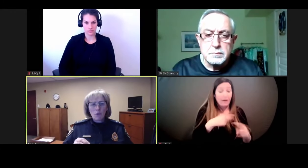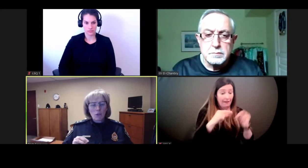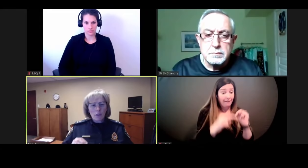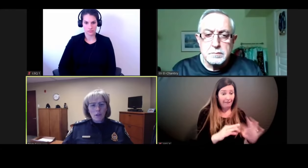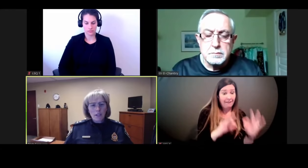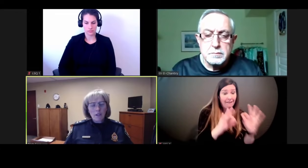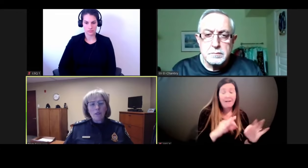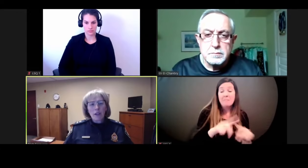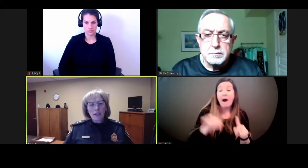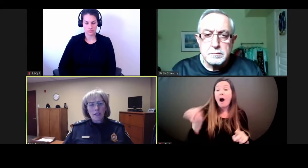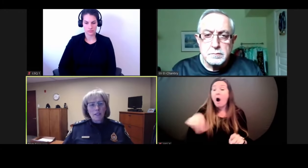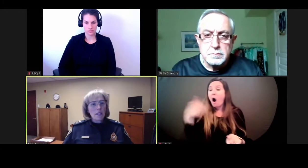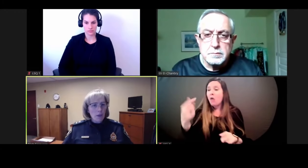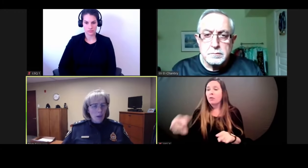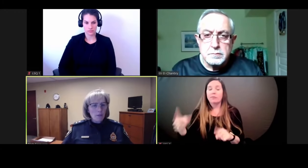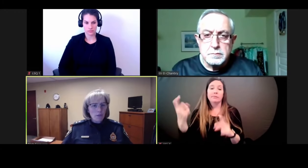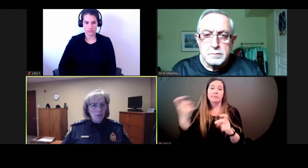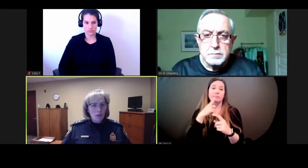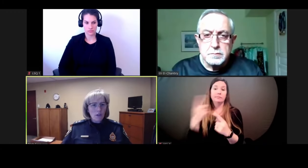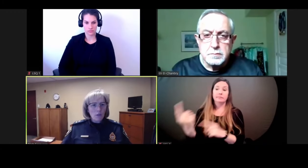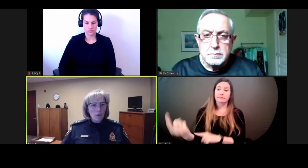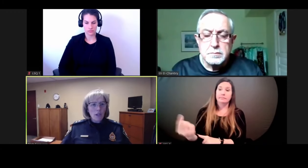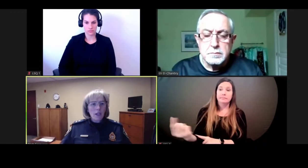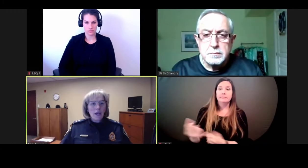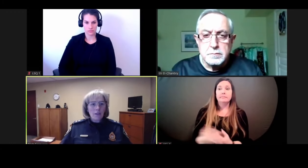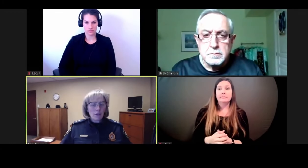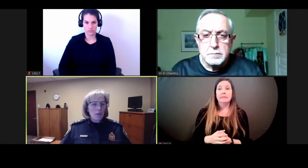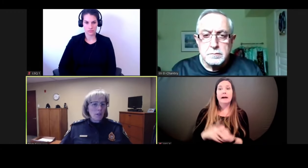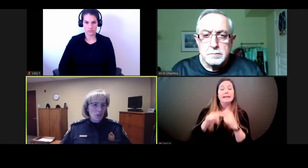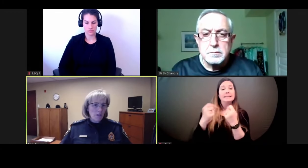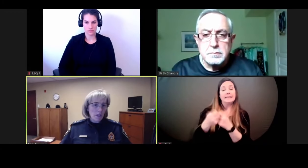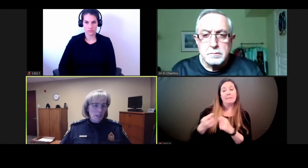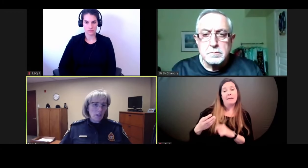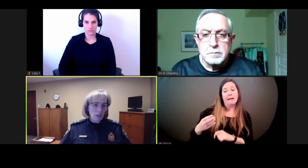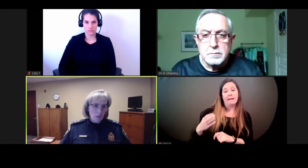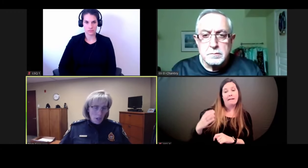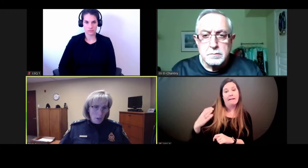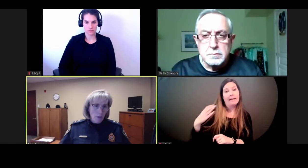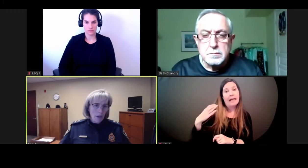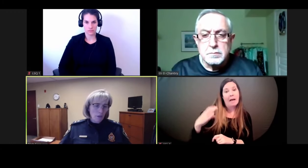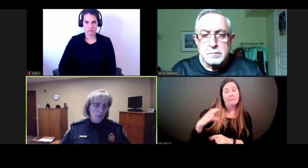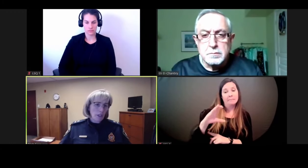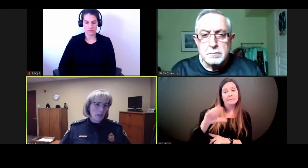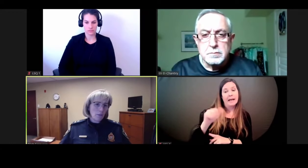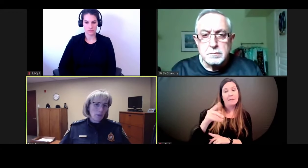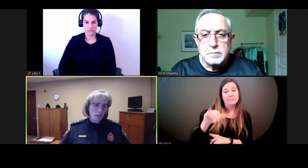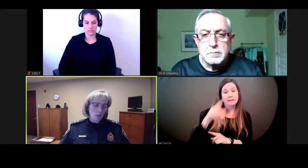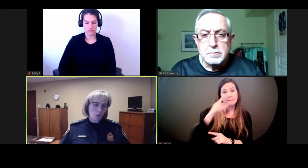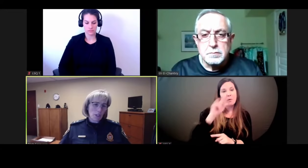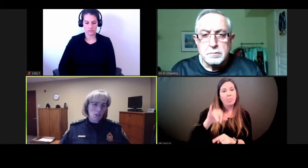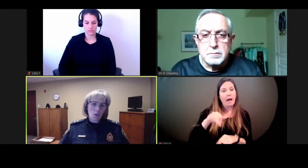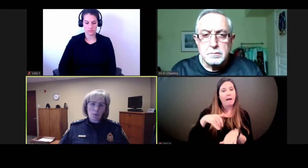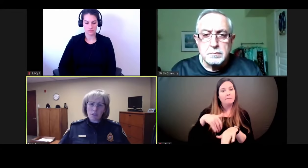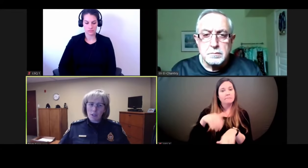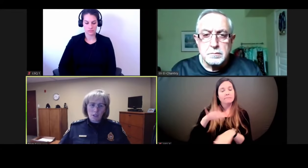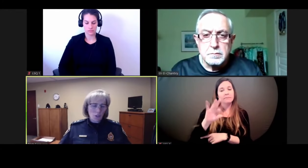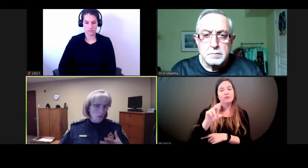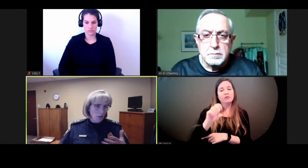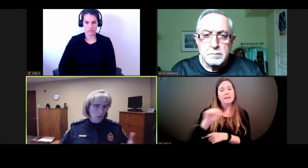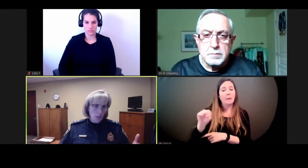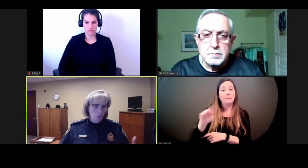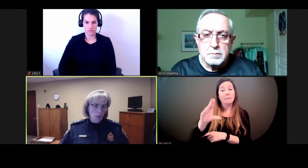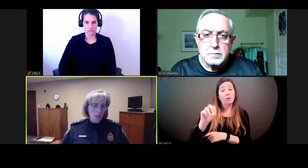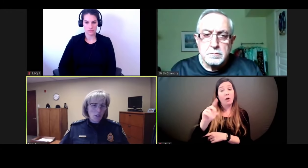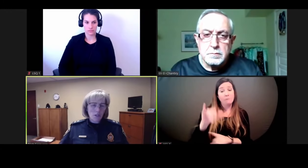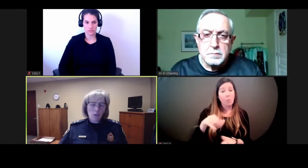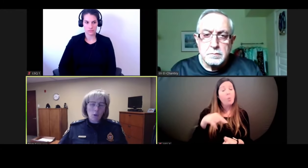who are identified as team captains for the convoy and very much investing a lot of time and effort in building those relationships and ensuring